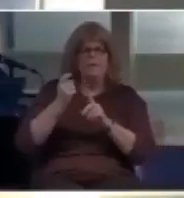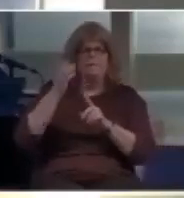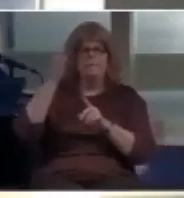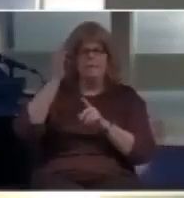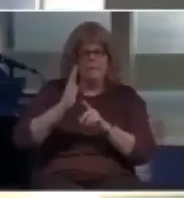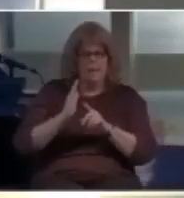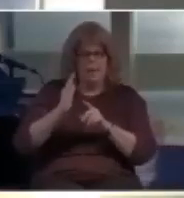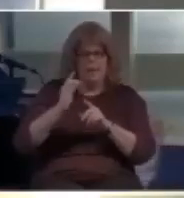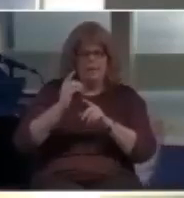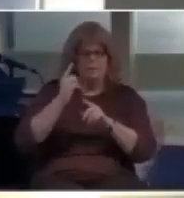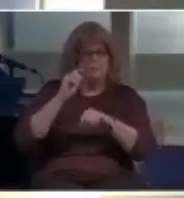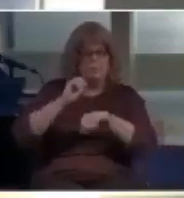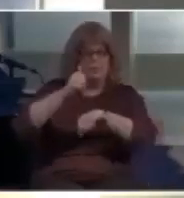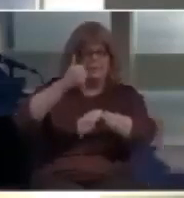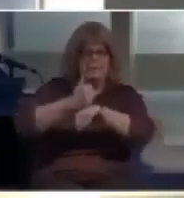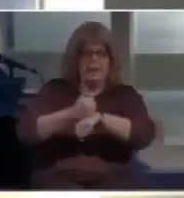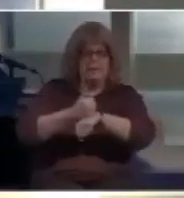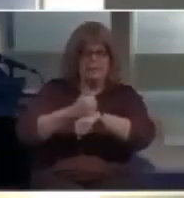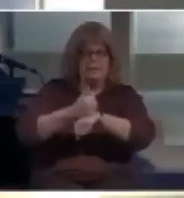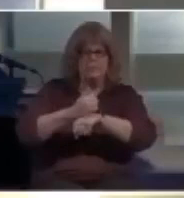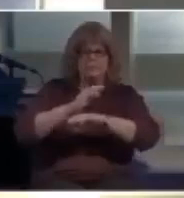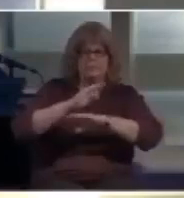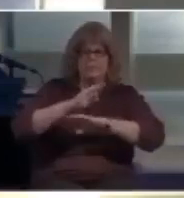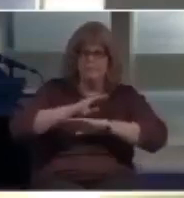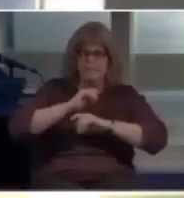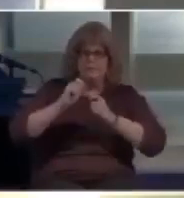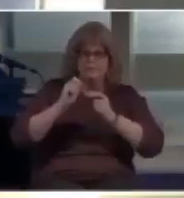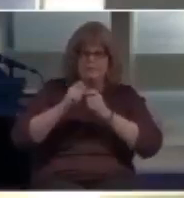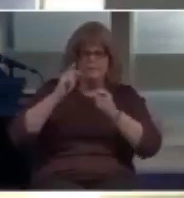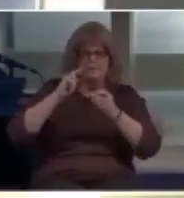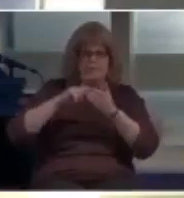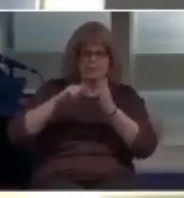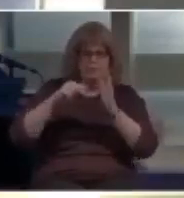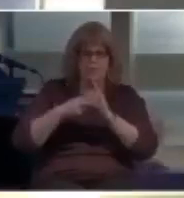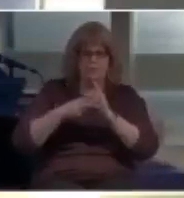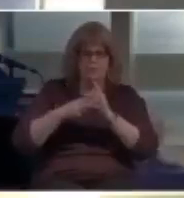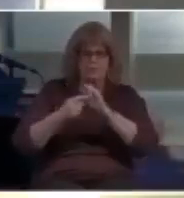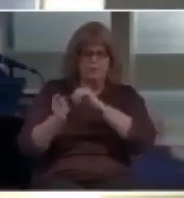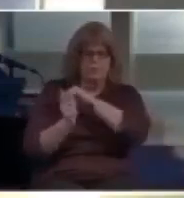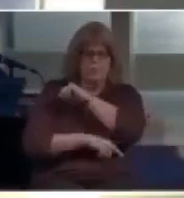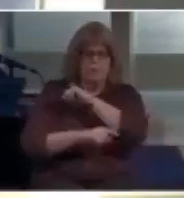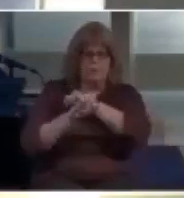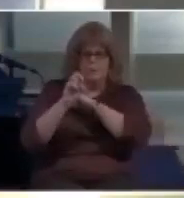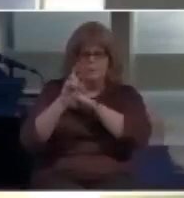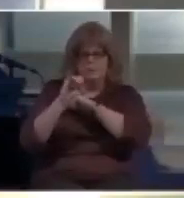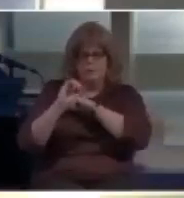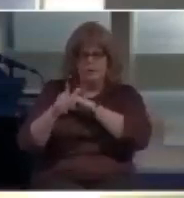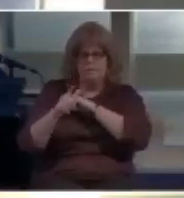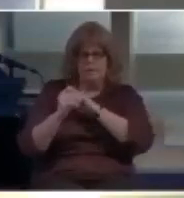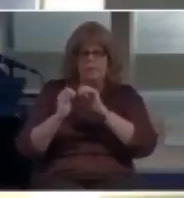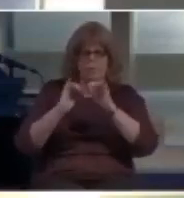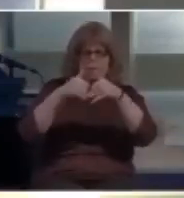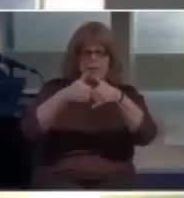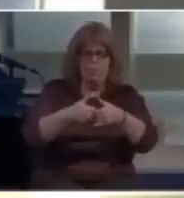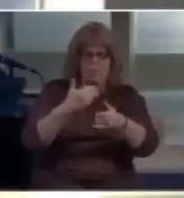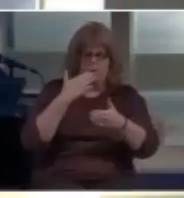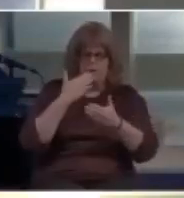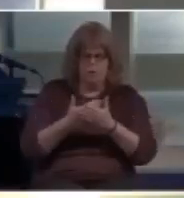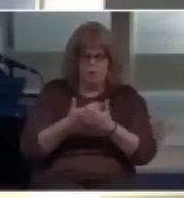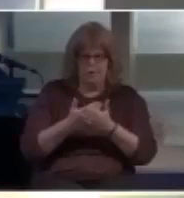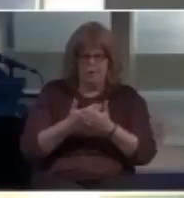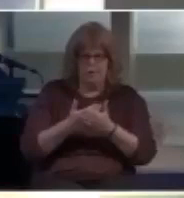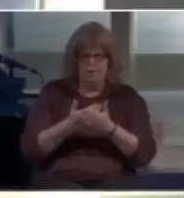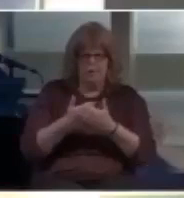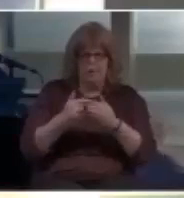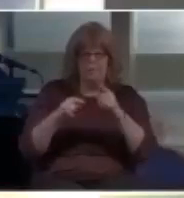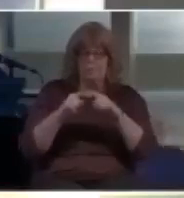to establish and to fulfill a specific purpose, that is to punish evil and to reward good. But